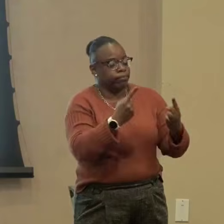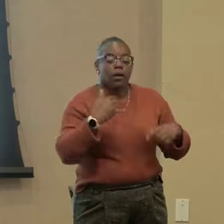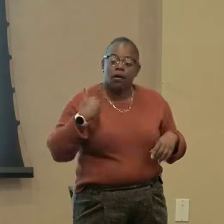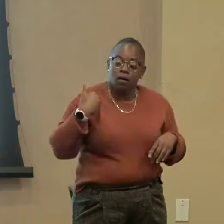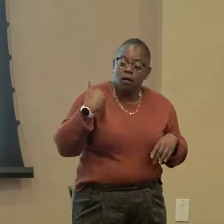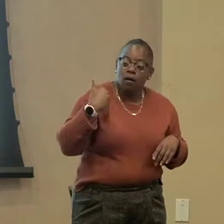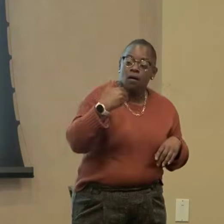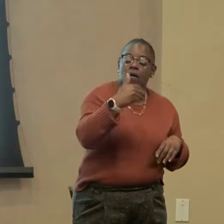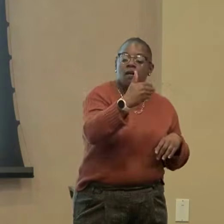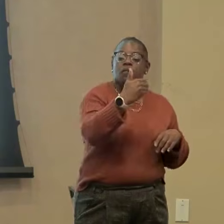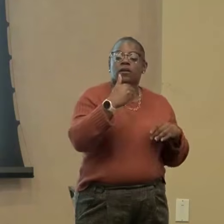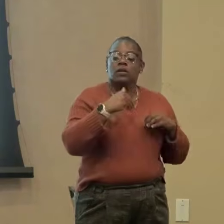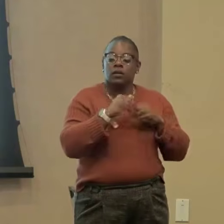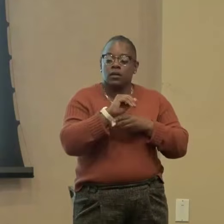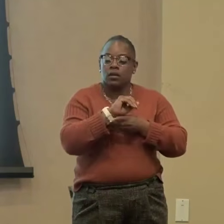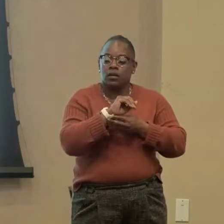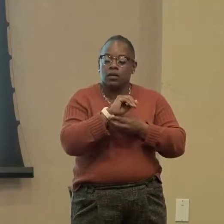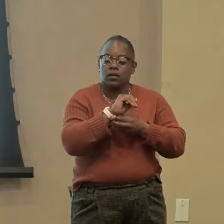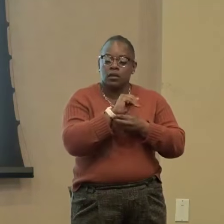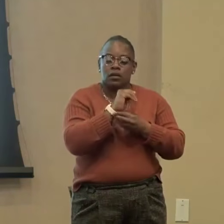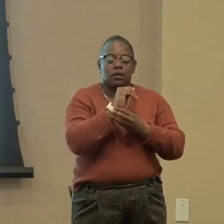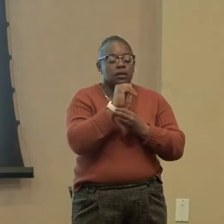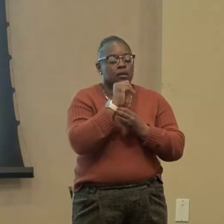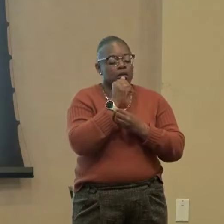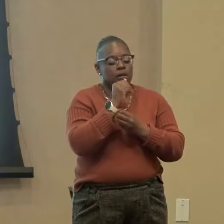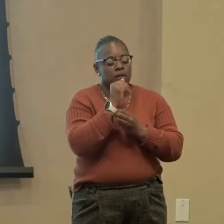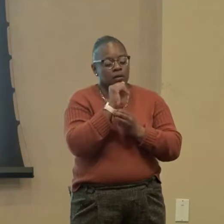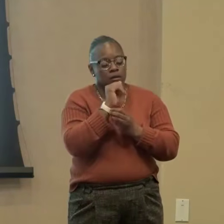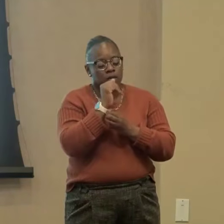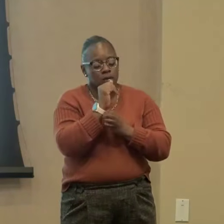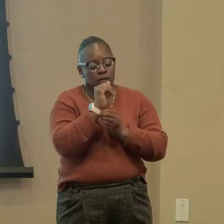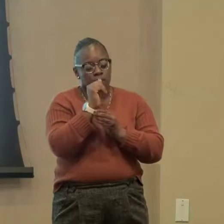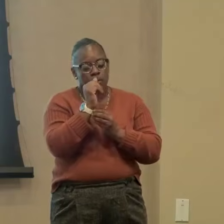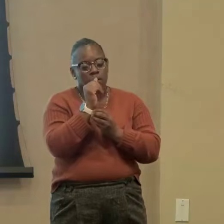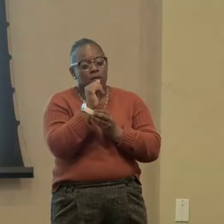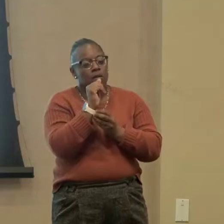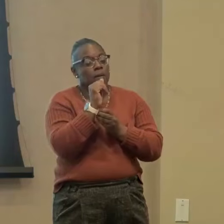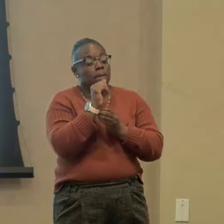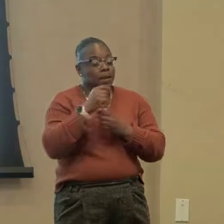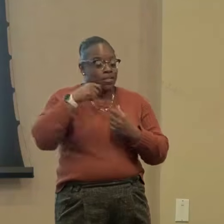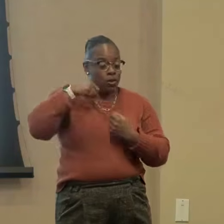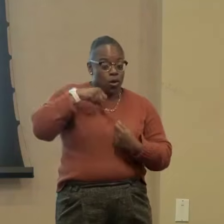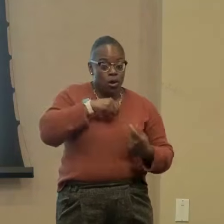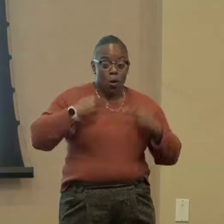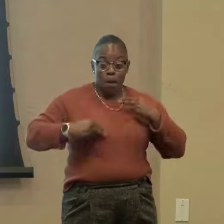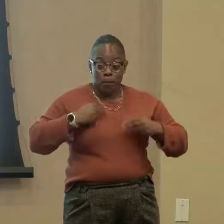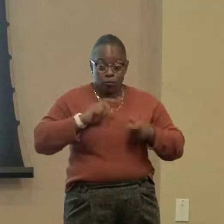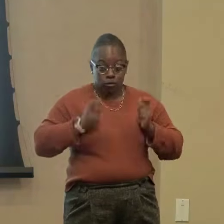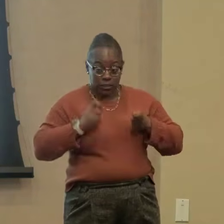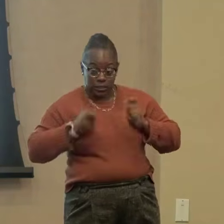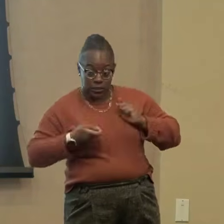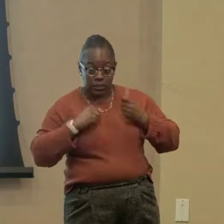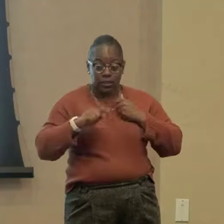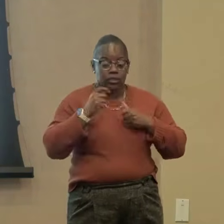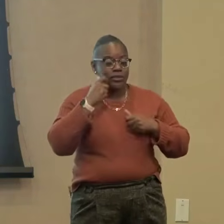do you see their changes in skin triggered by hormonal changes? That's number 1. And number 2